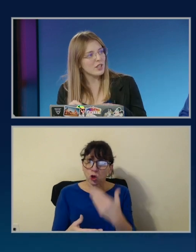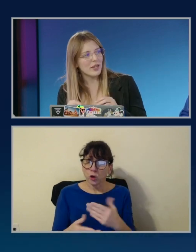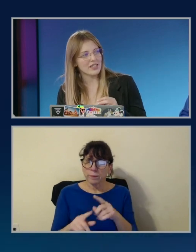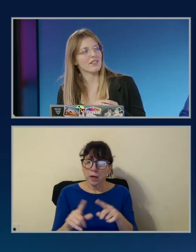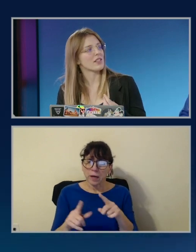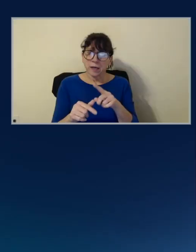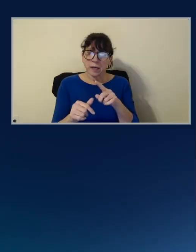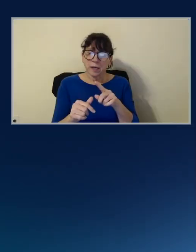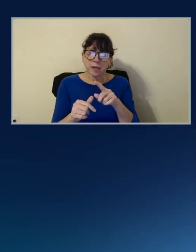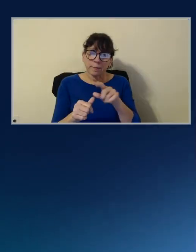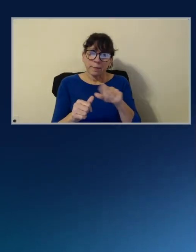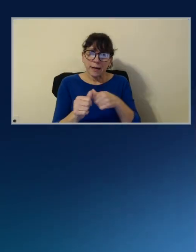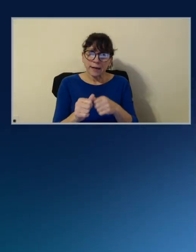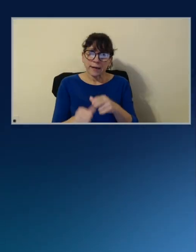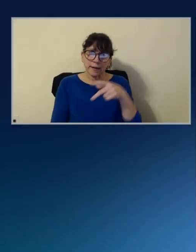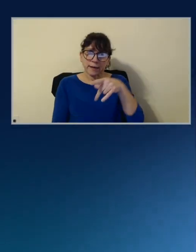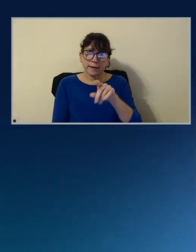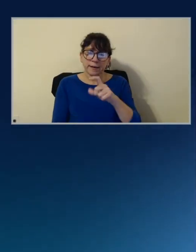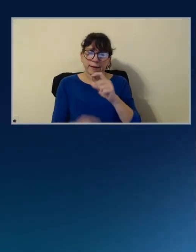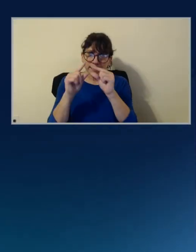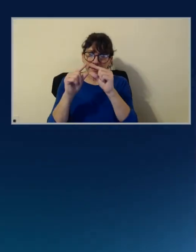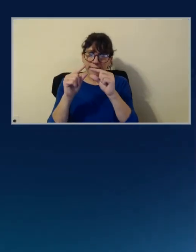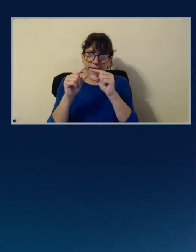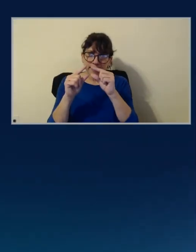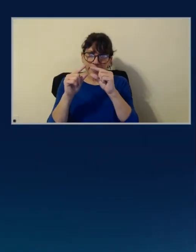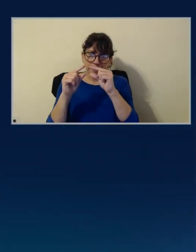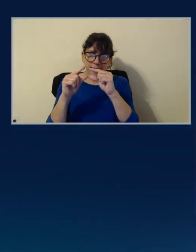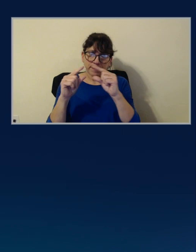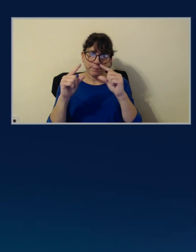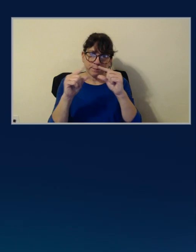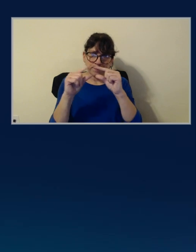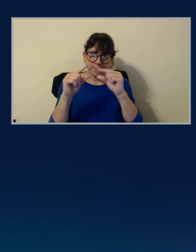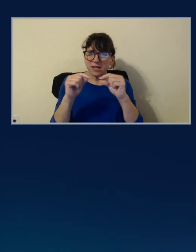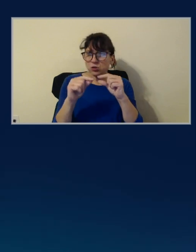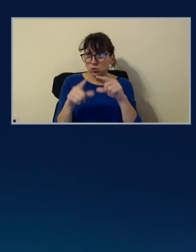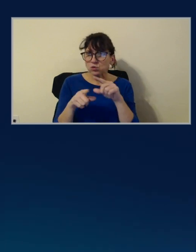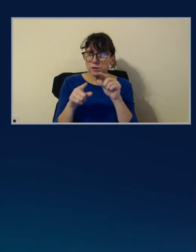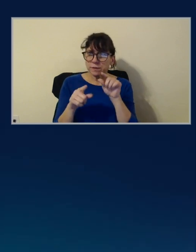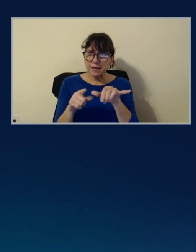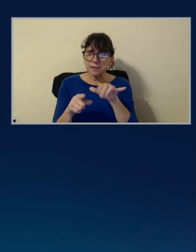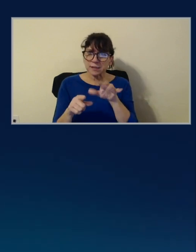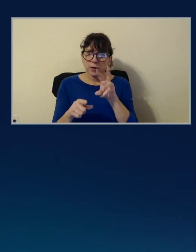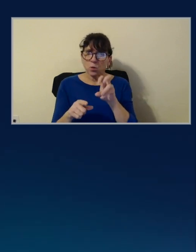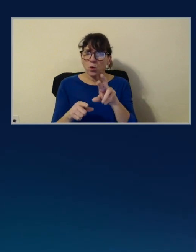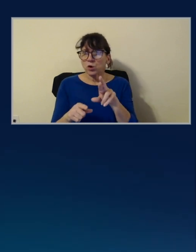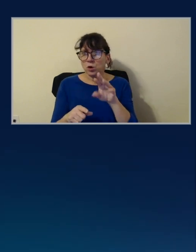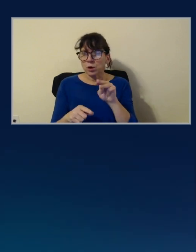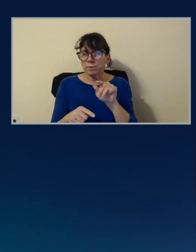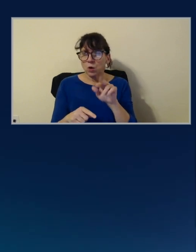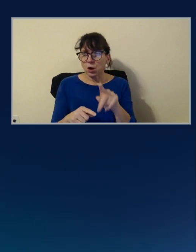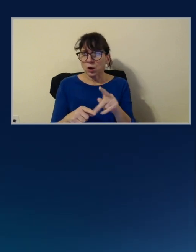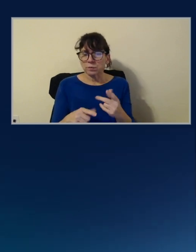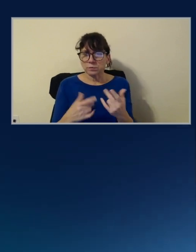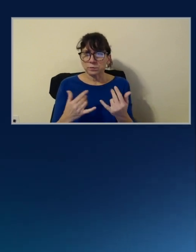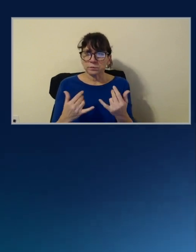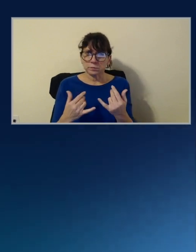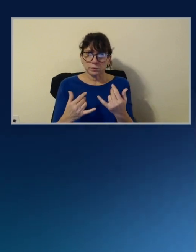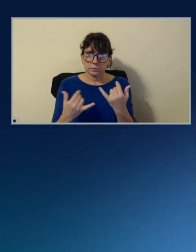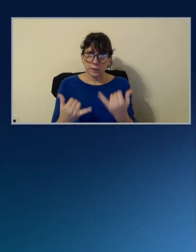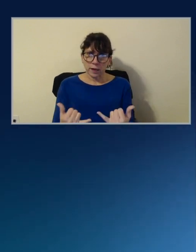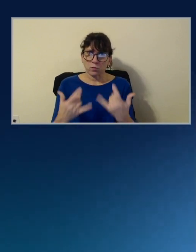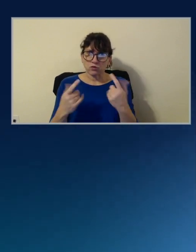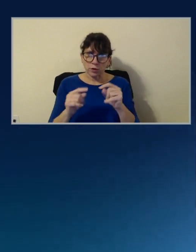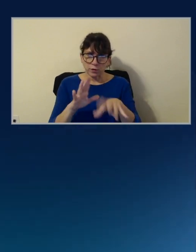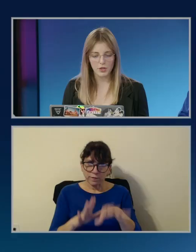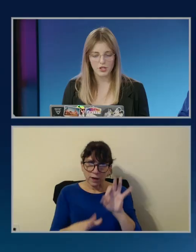it, in the pixels embedded, is a secret signal, and that is the watermark. Okay. And what we're trying to do now is we're going to try and detect the